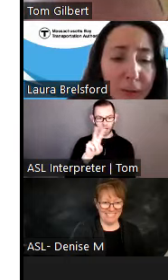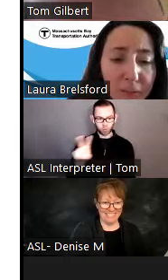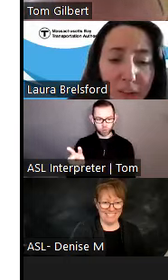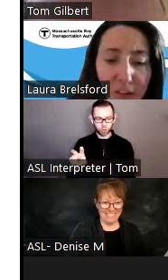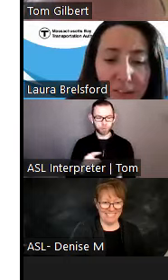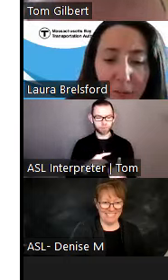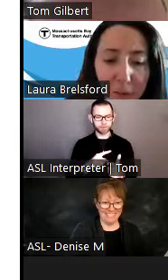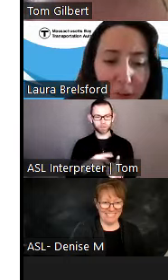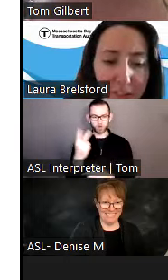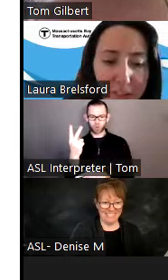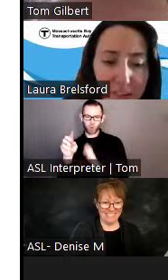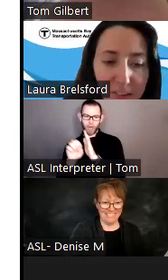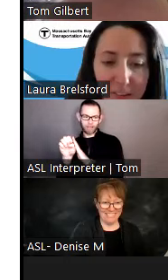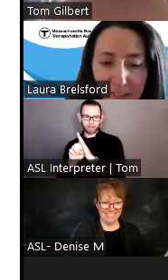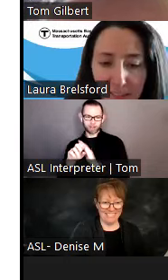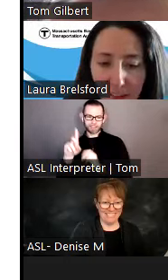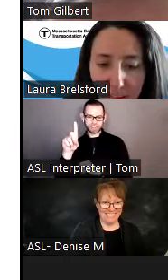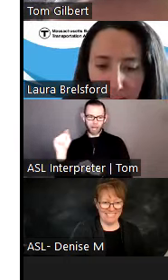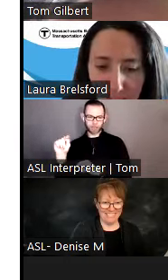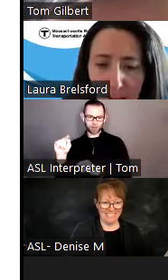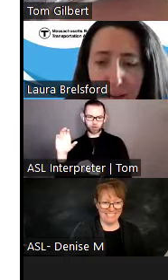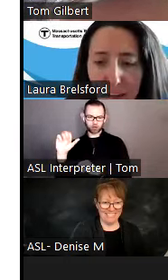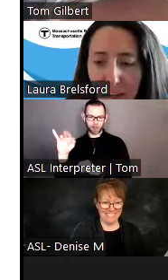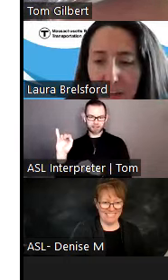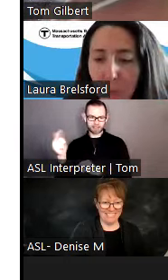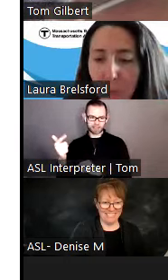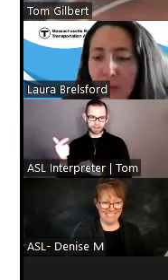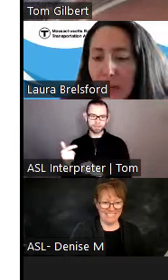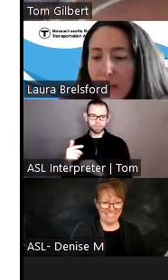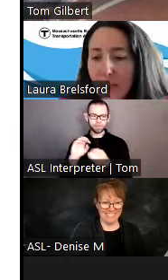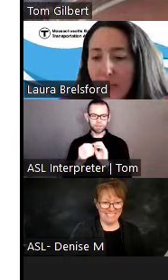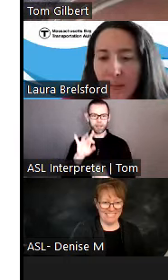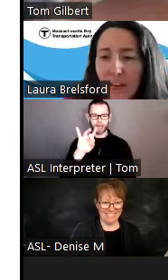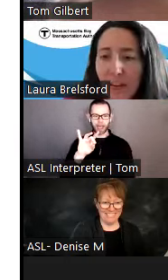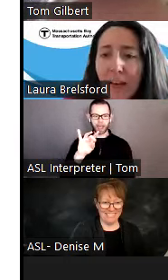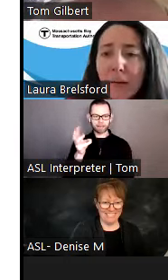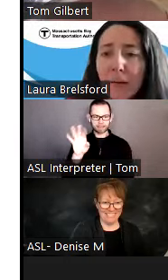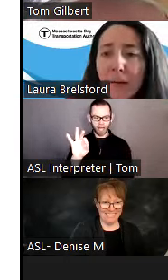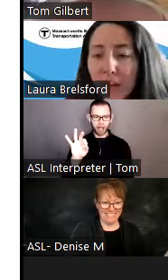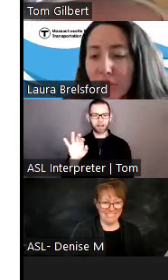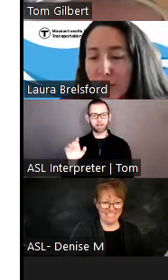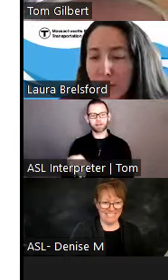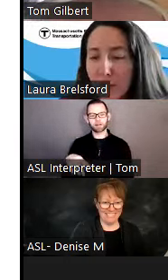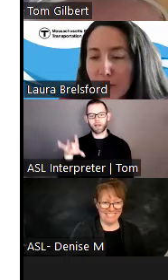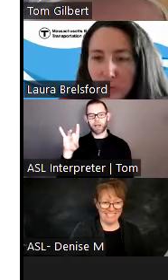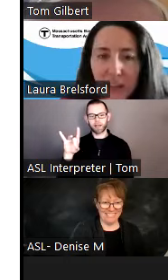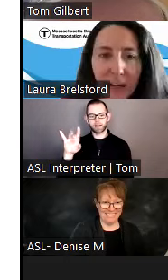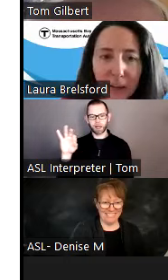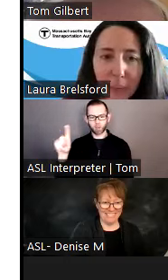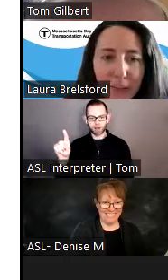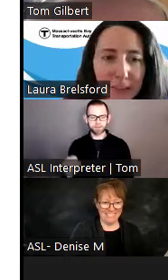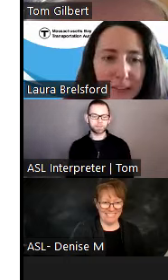2 elevators at Downtown Crossing, 869 and 881, and then the infamous Park